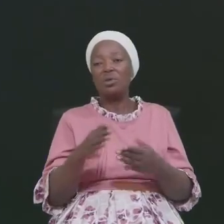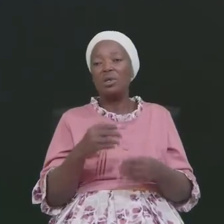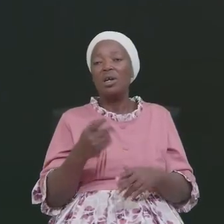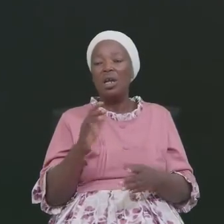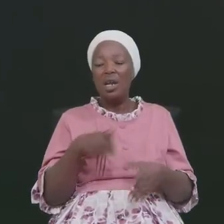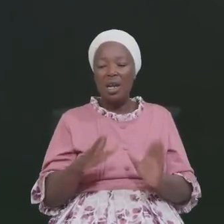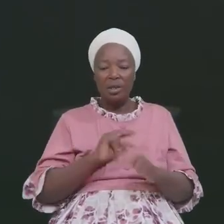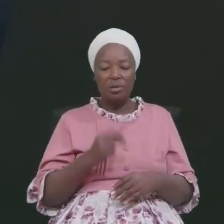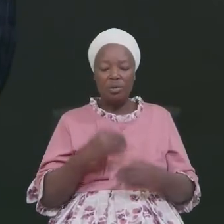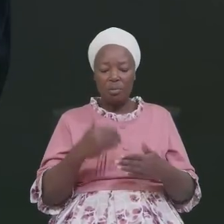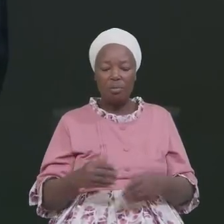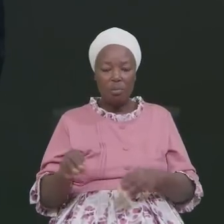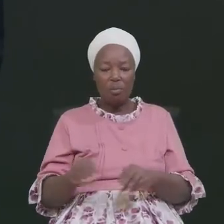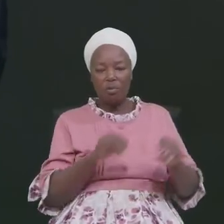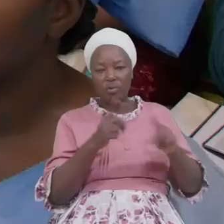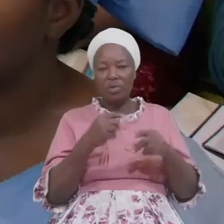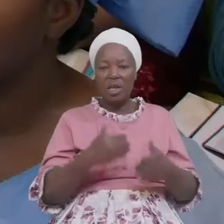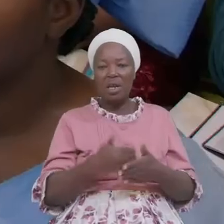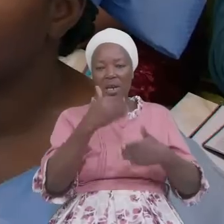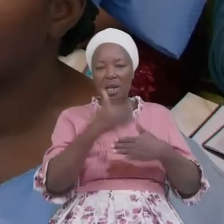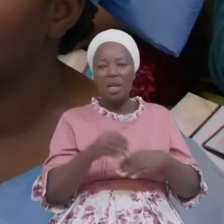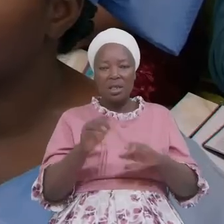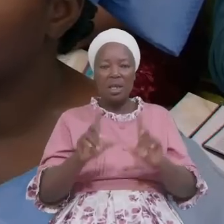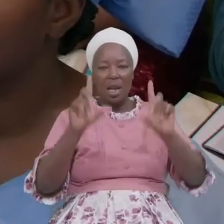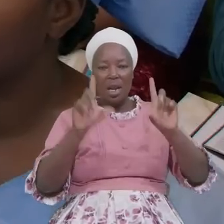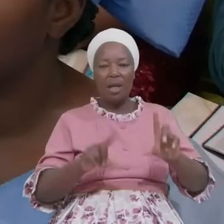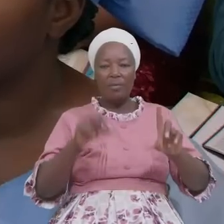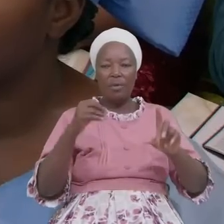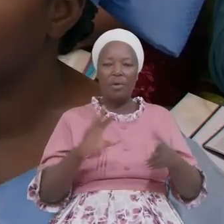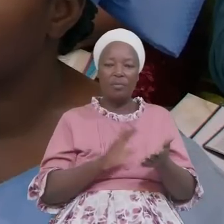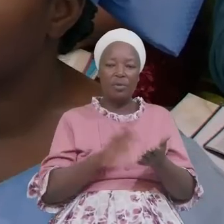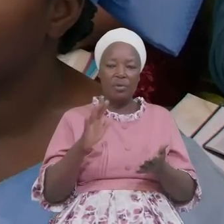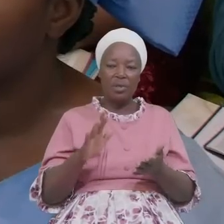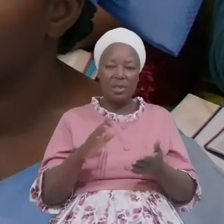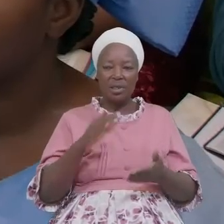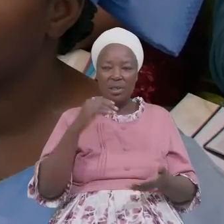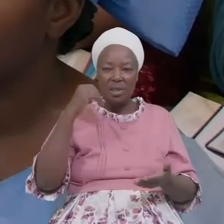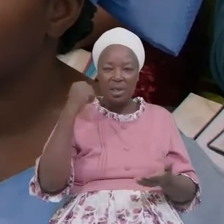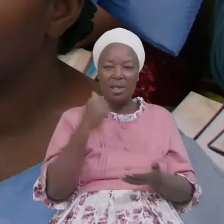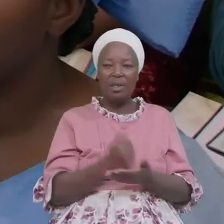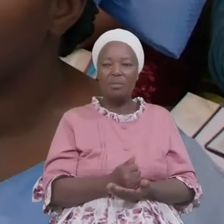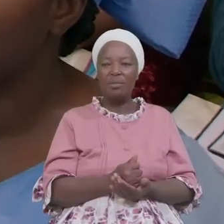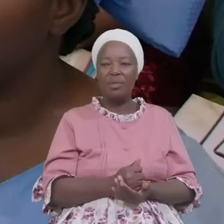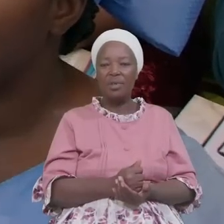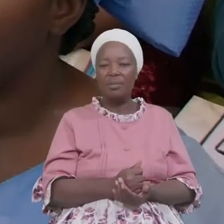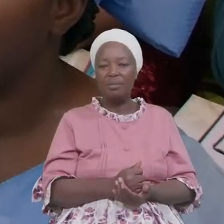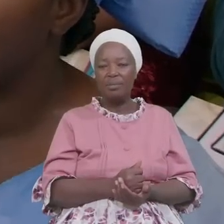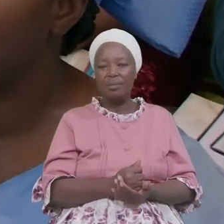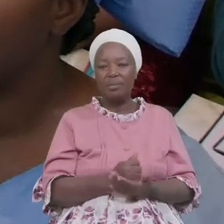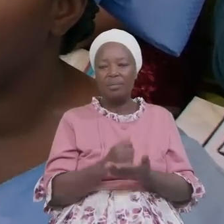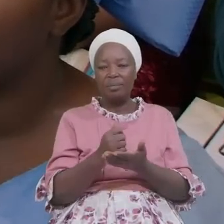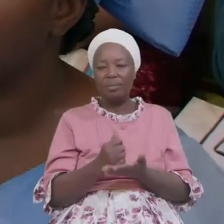on to the next level of glory. Give me a good amen.